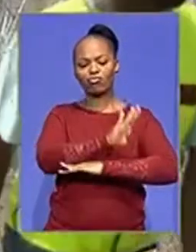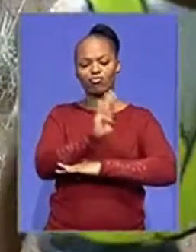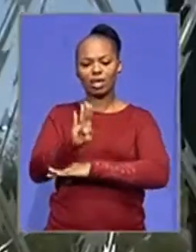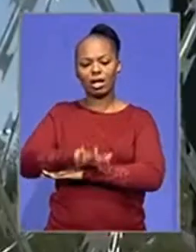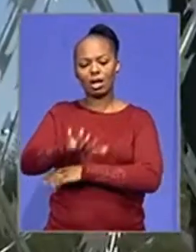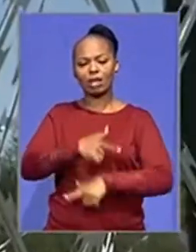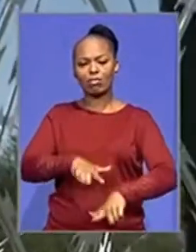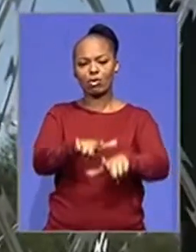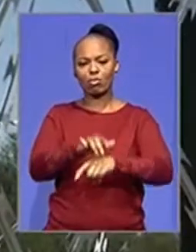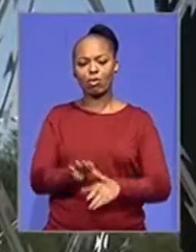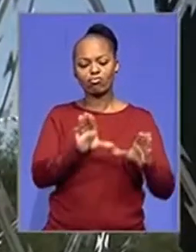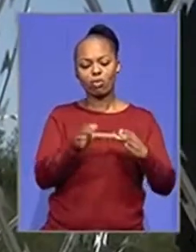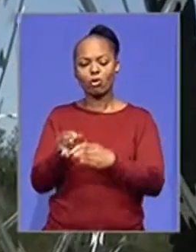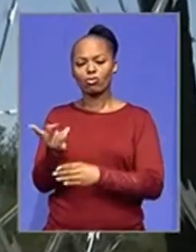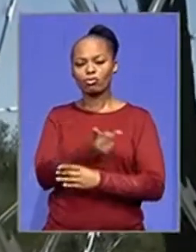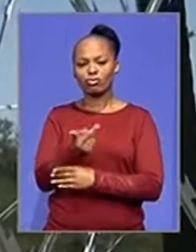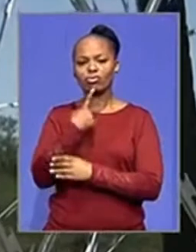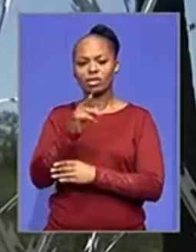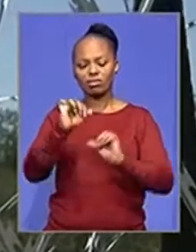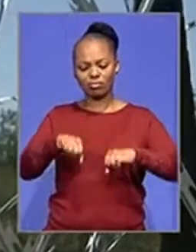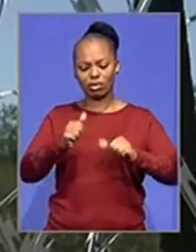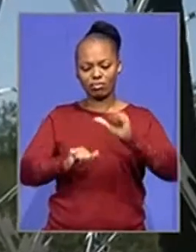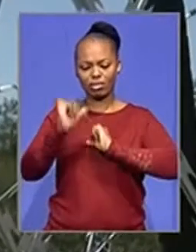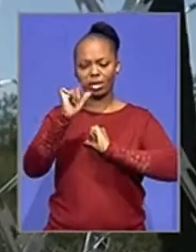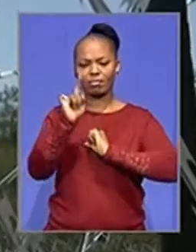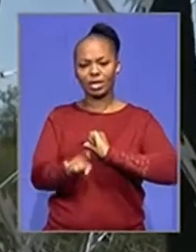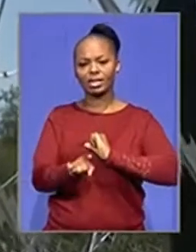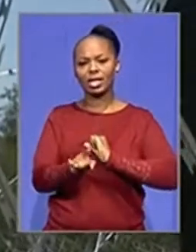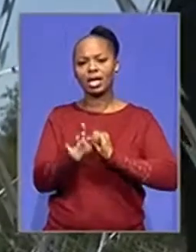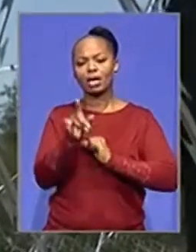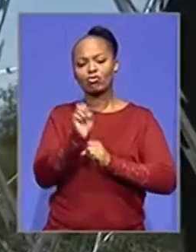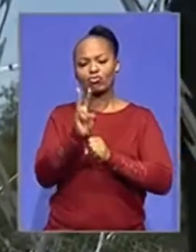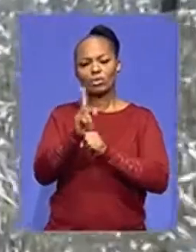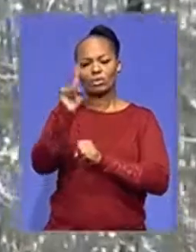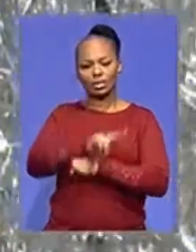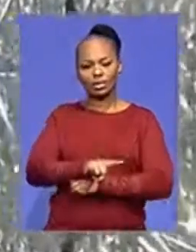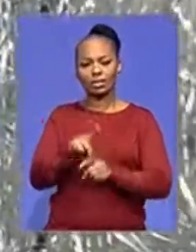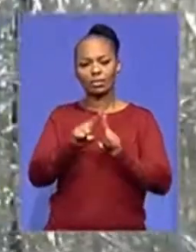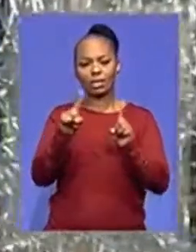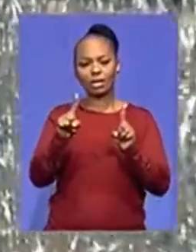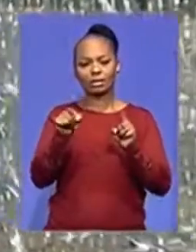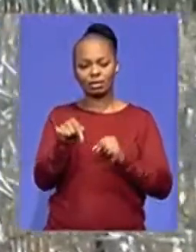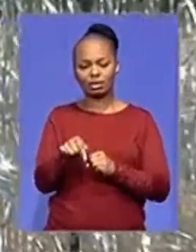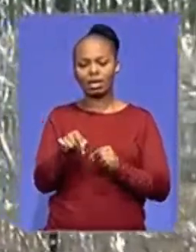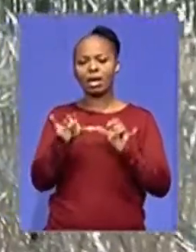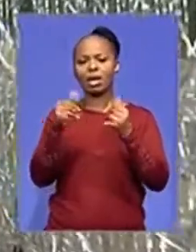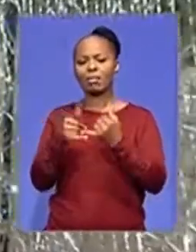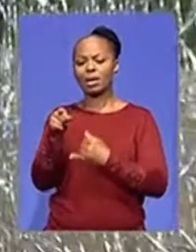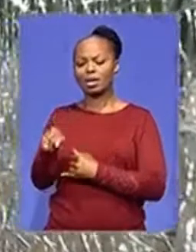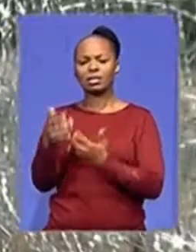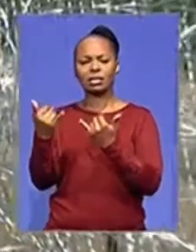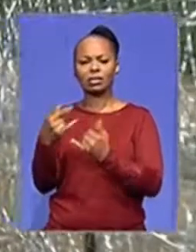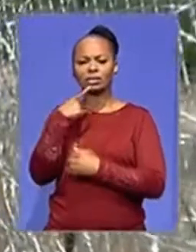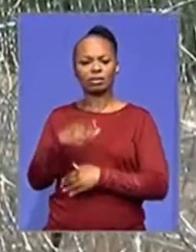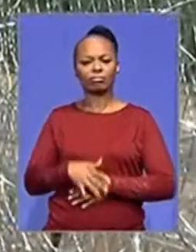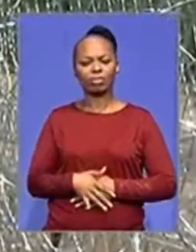a fihlelletse tumellano ya ho kgutliswa ha tjhelete nakong ya matsatsi a 20. Ha morao Khampani eo e ipileditse hore